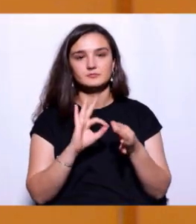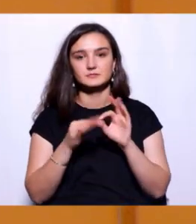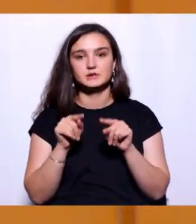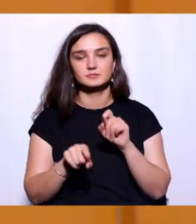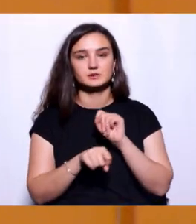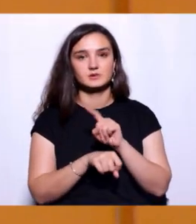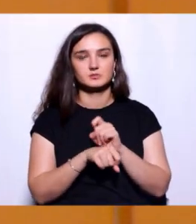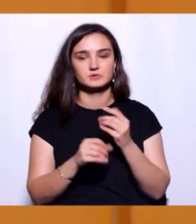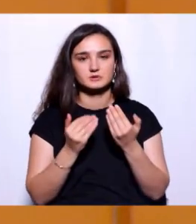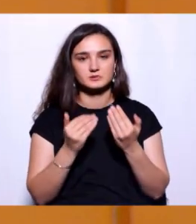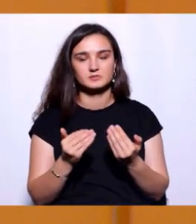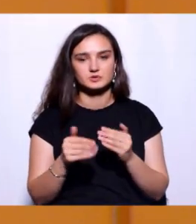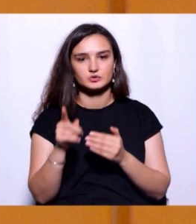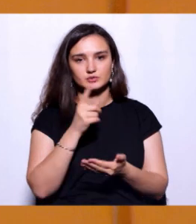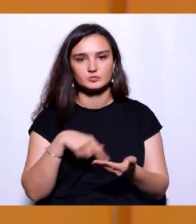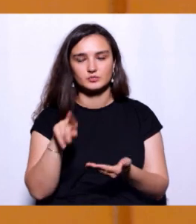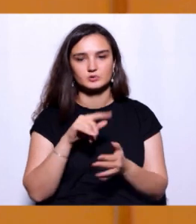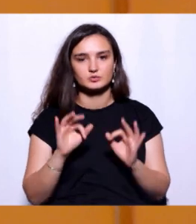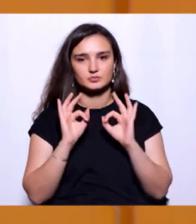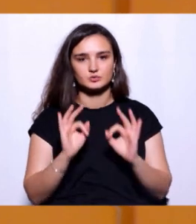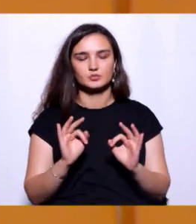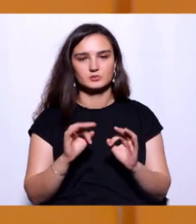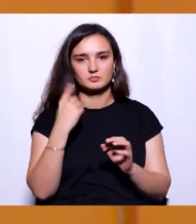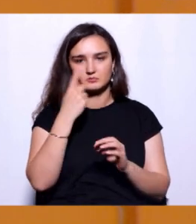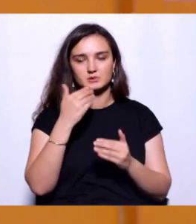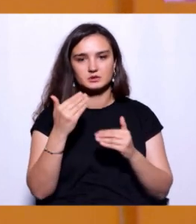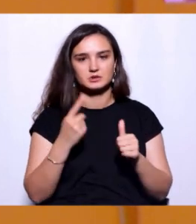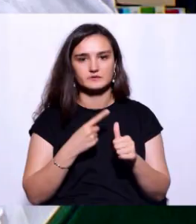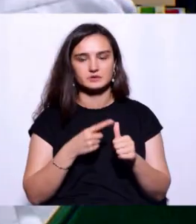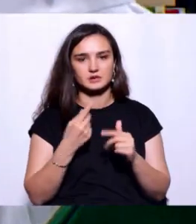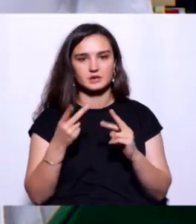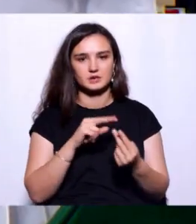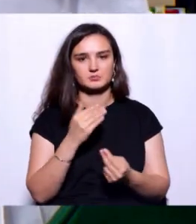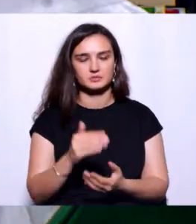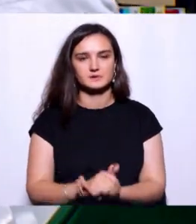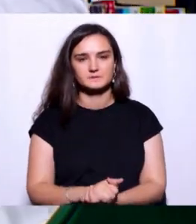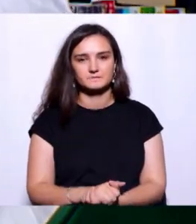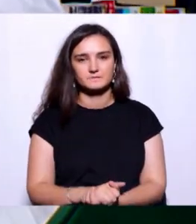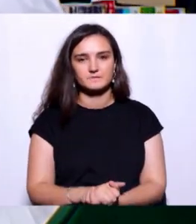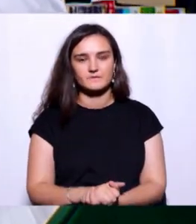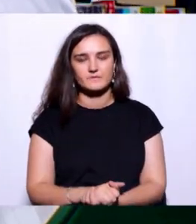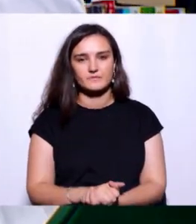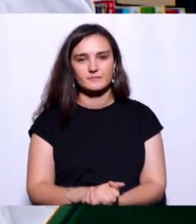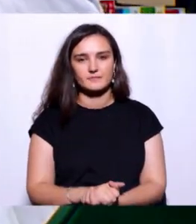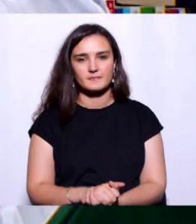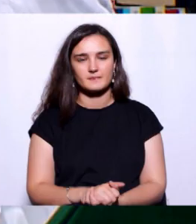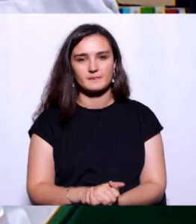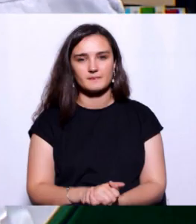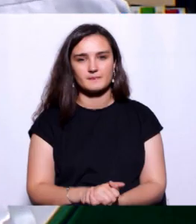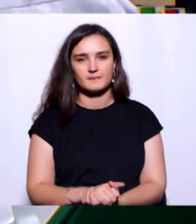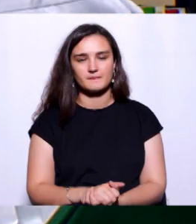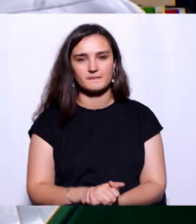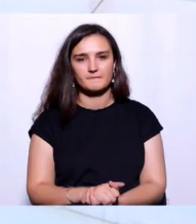am davalebistvis shemokhazet tsori piris natsvalsakhelebi. So for the first one, Helen, do you know